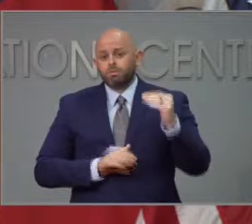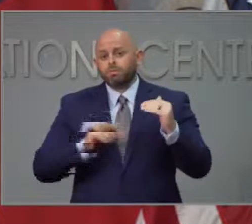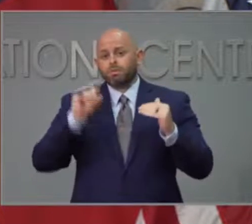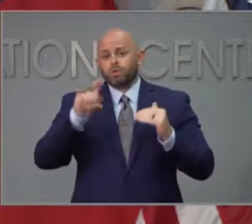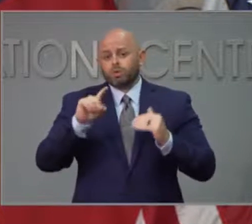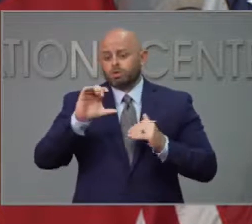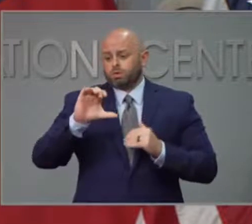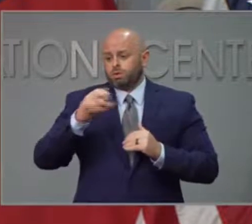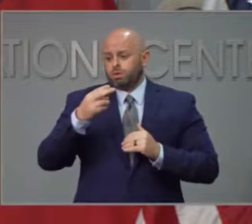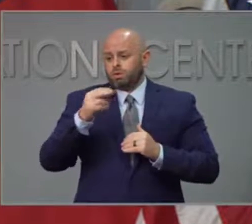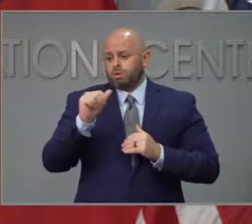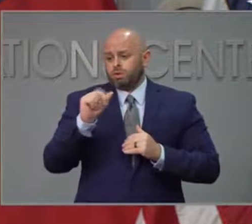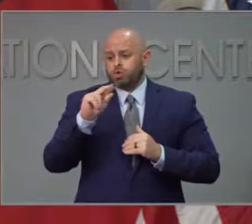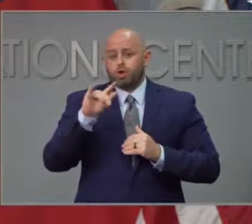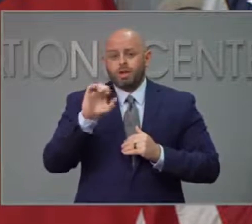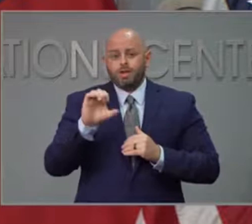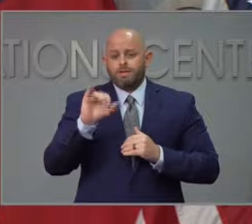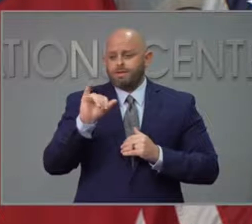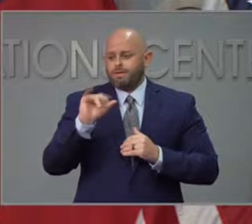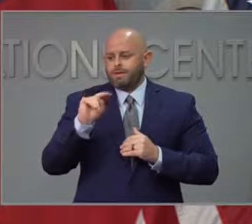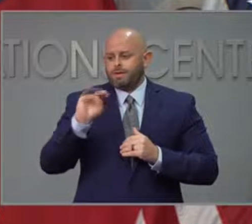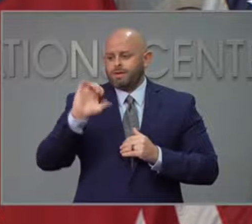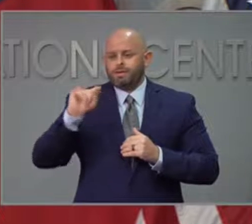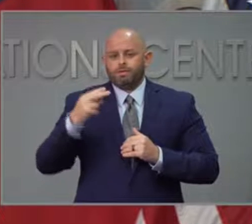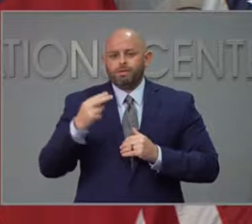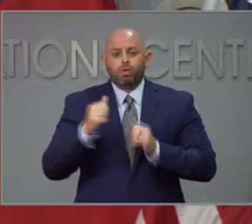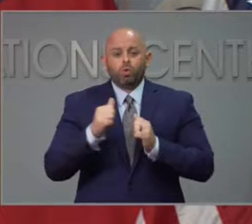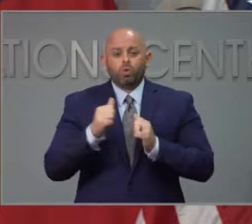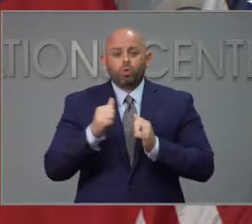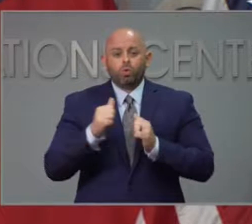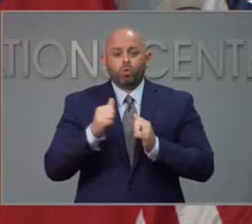Charlie Innes with the News and Observer.